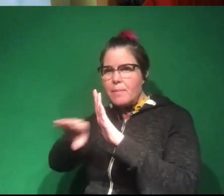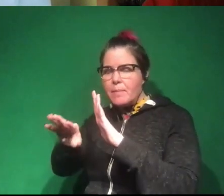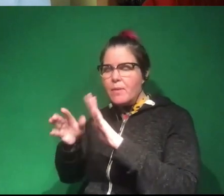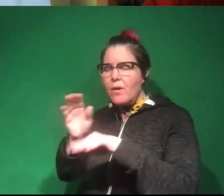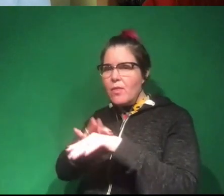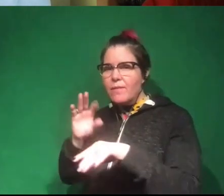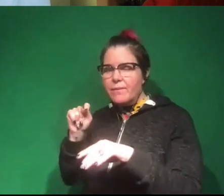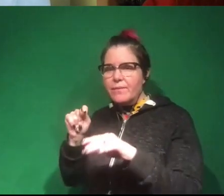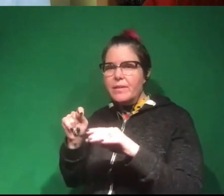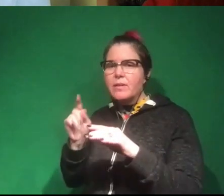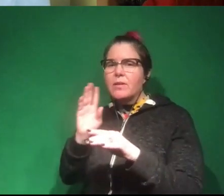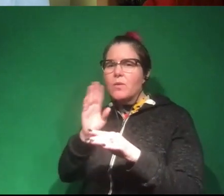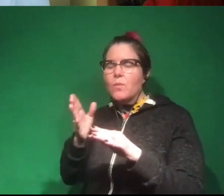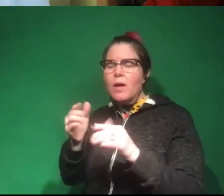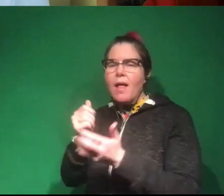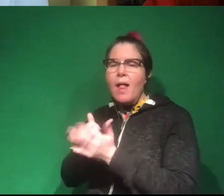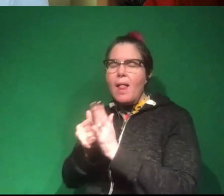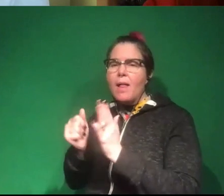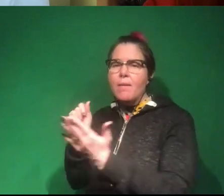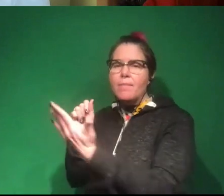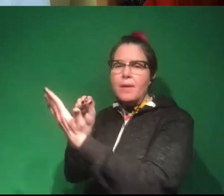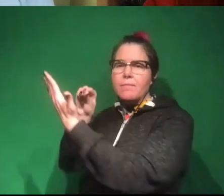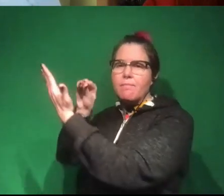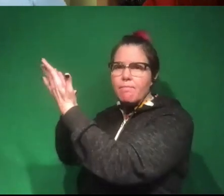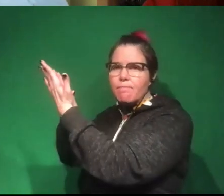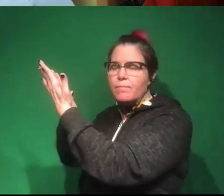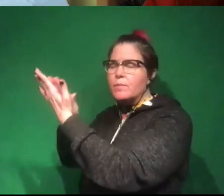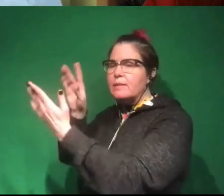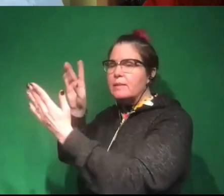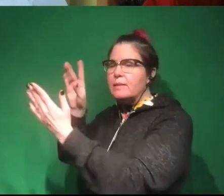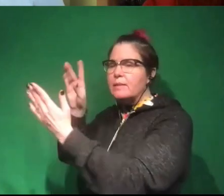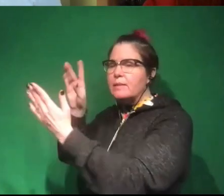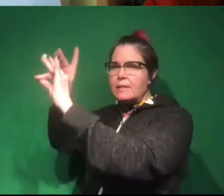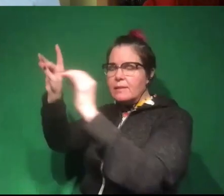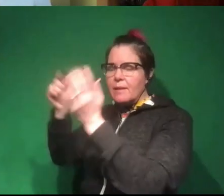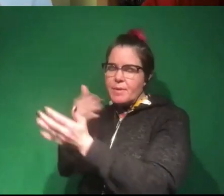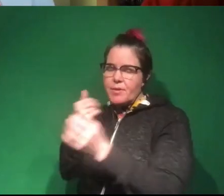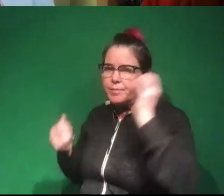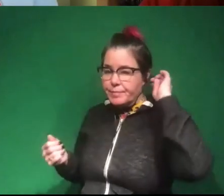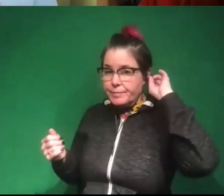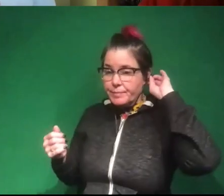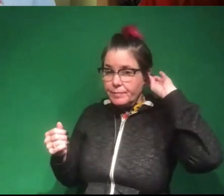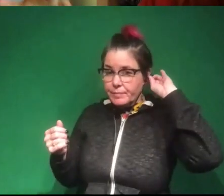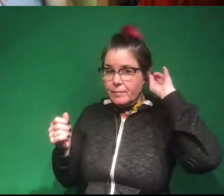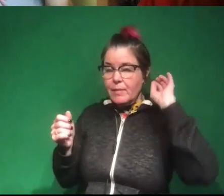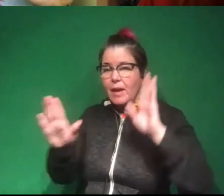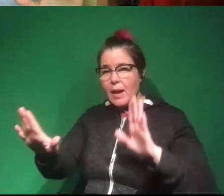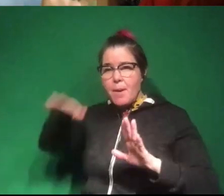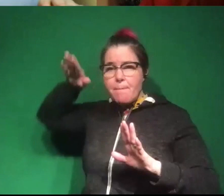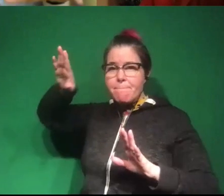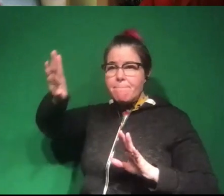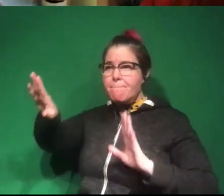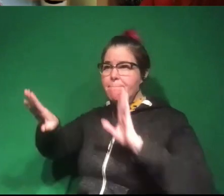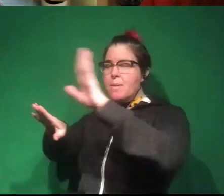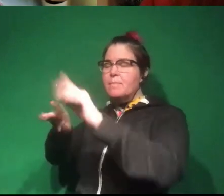that kind of increases the surface area and allows them to stick a little bit better. but they can pull their feet off at